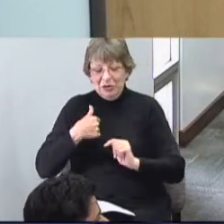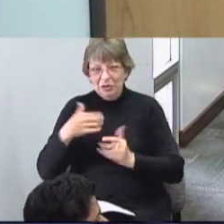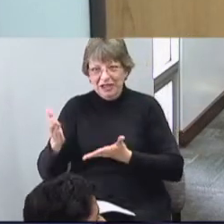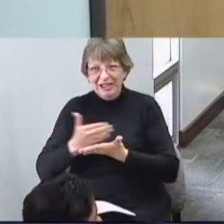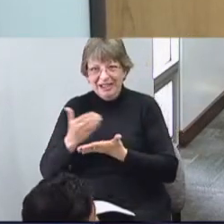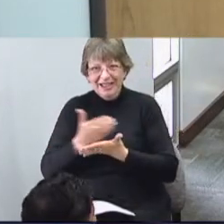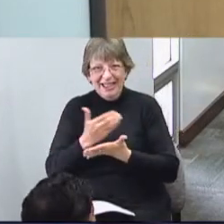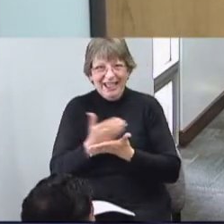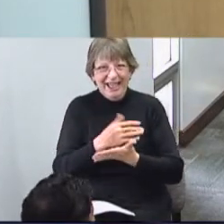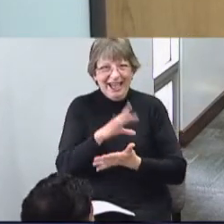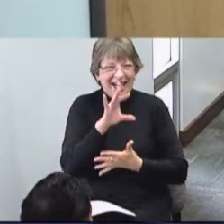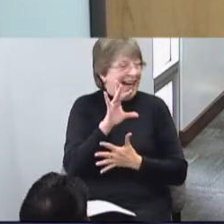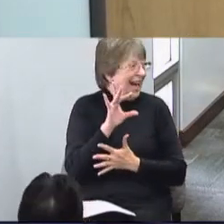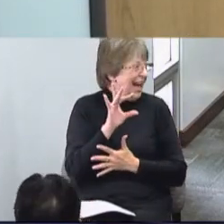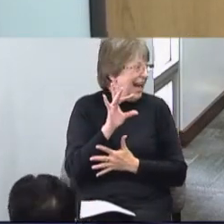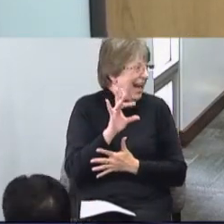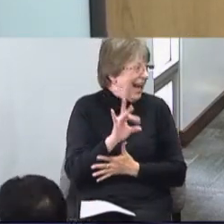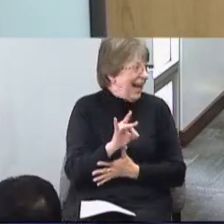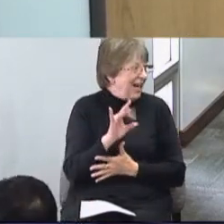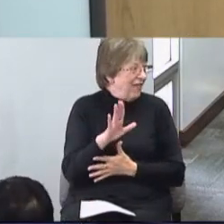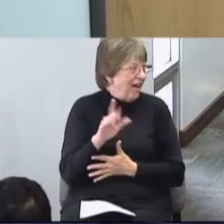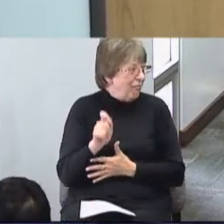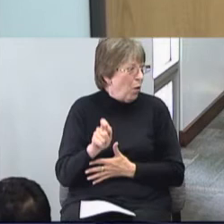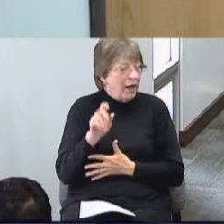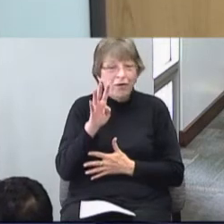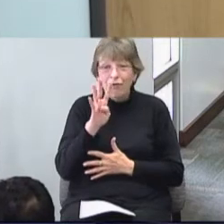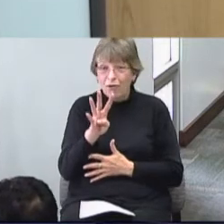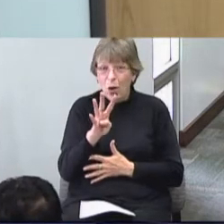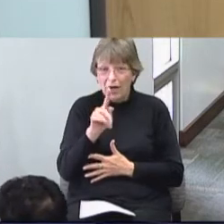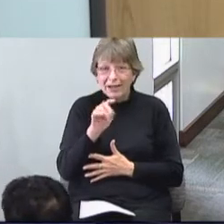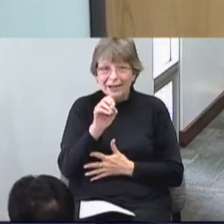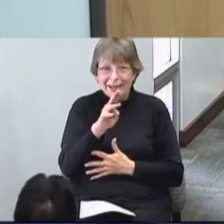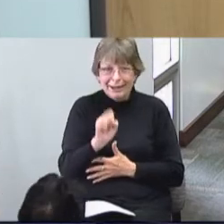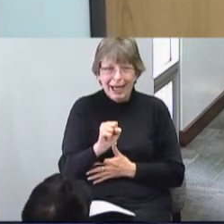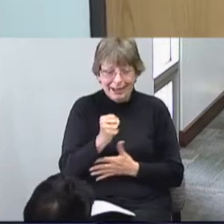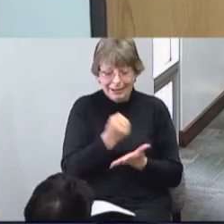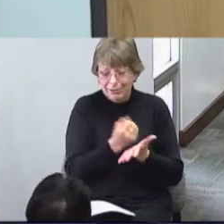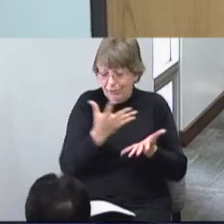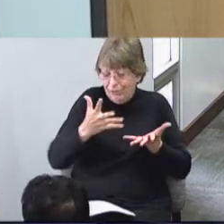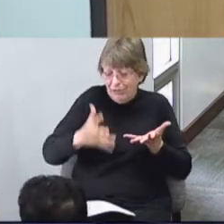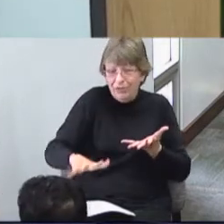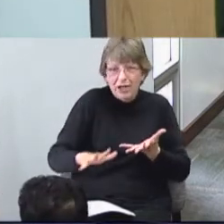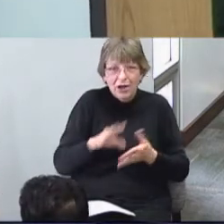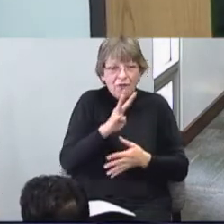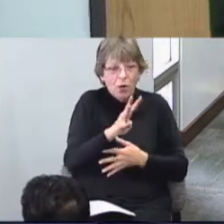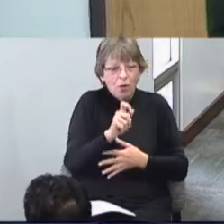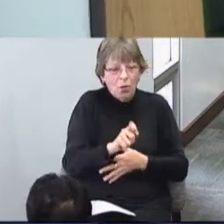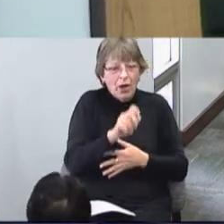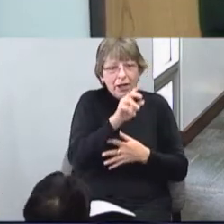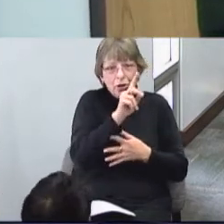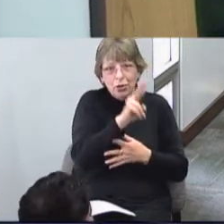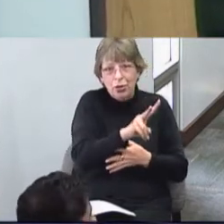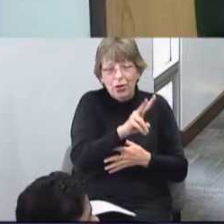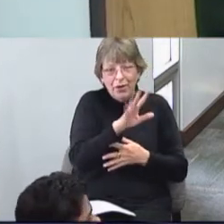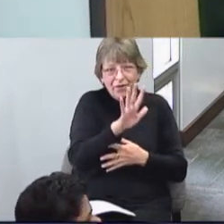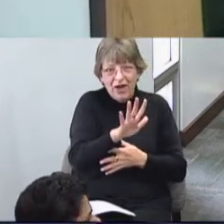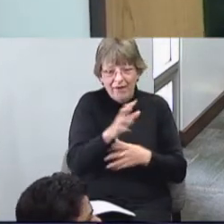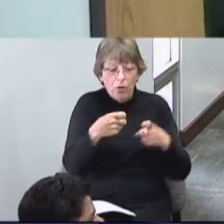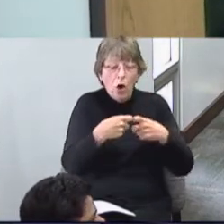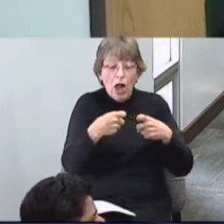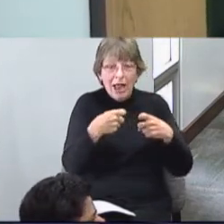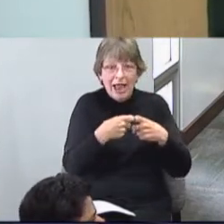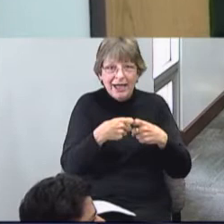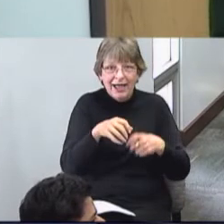185.4 tons of waste. And of those tons, 4.25 were electronic waste that tech collected,